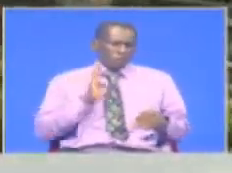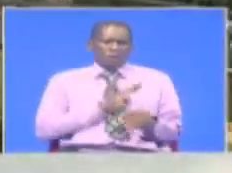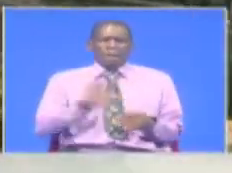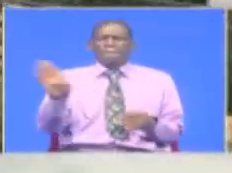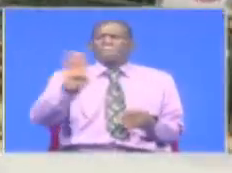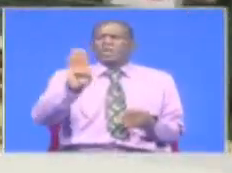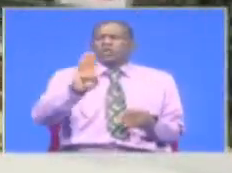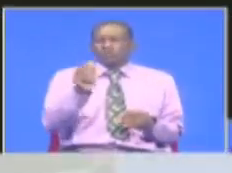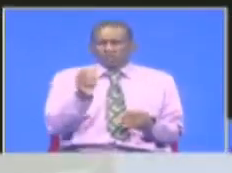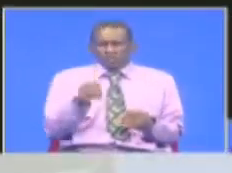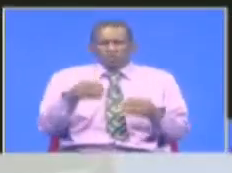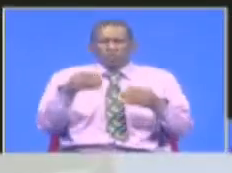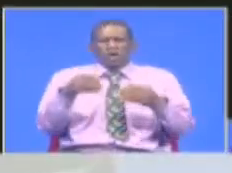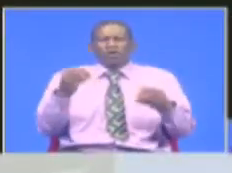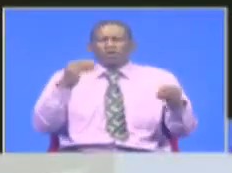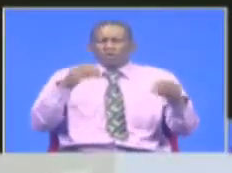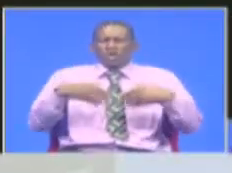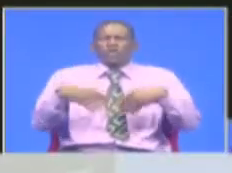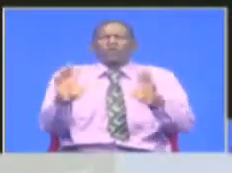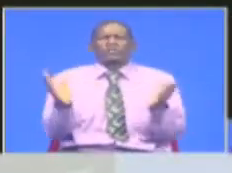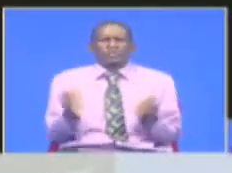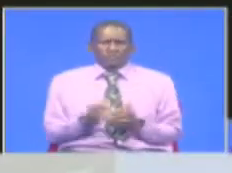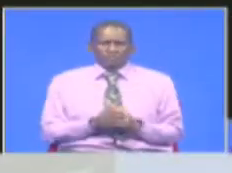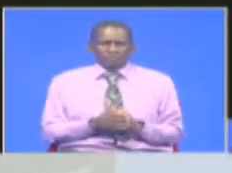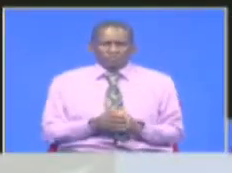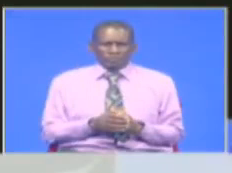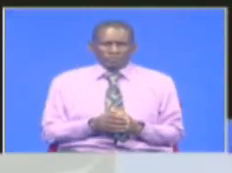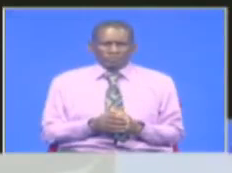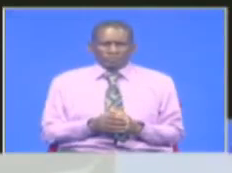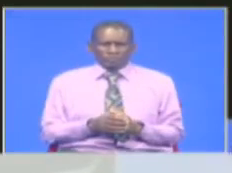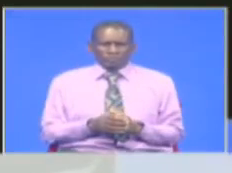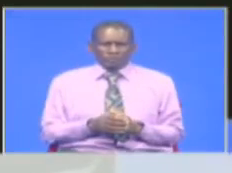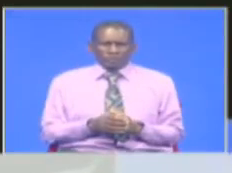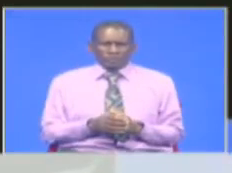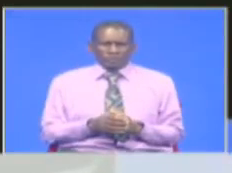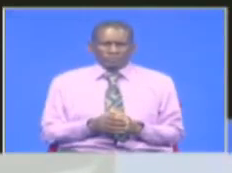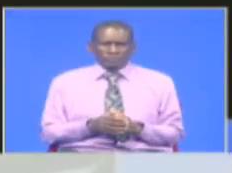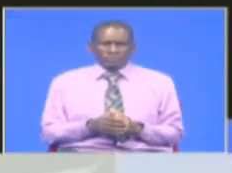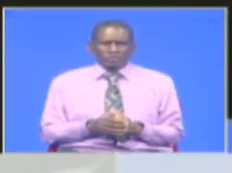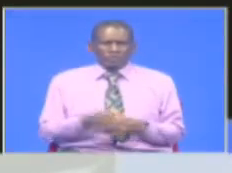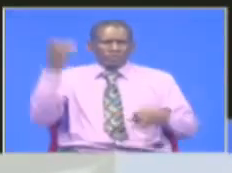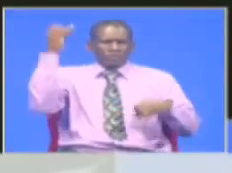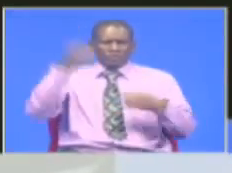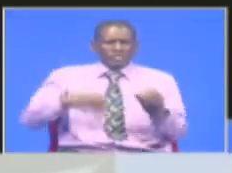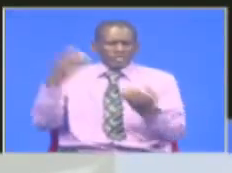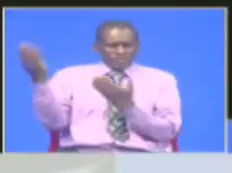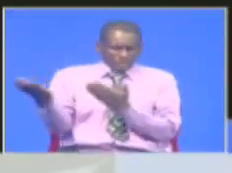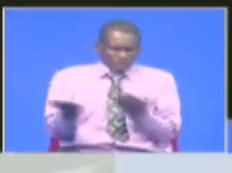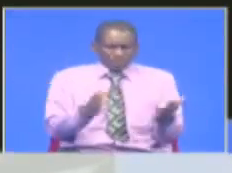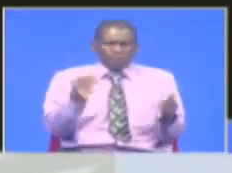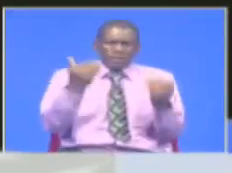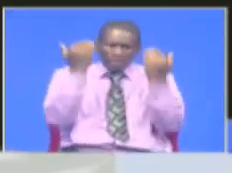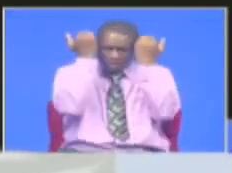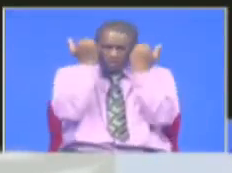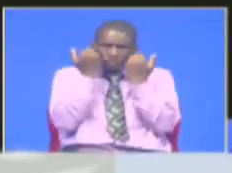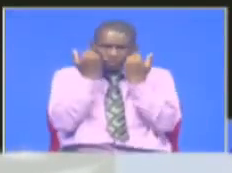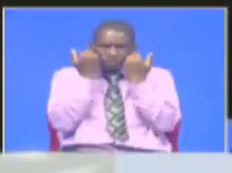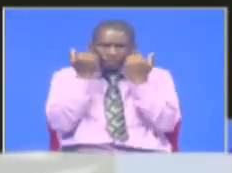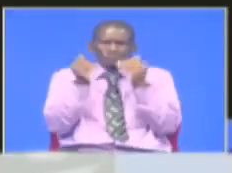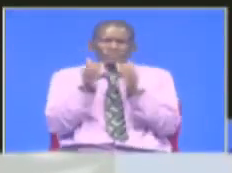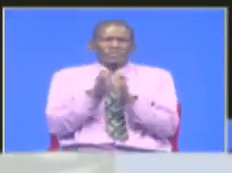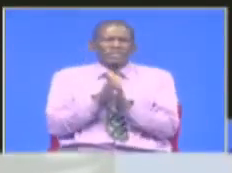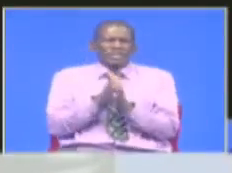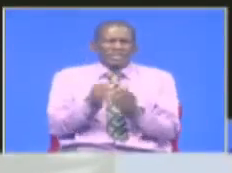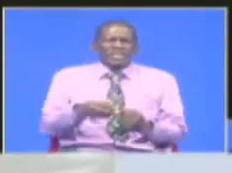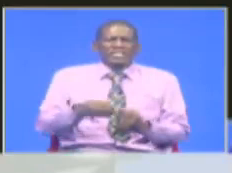shillings were lost. It was finally allowed by a court of law, and in a special